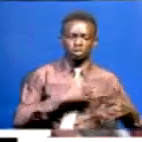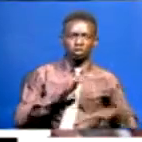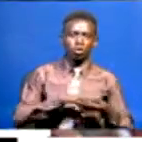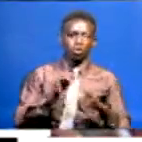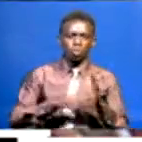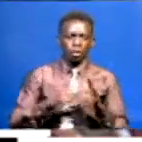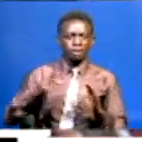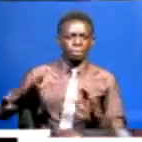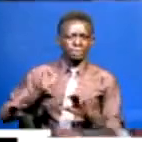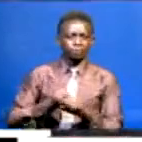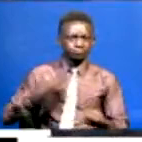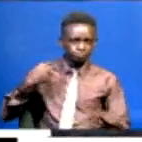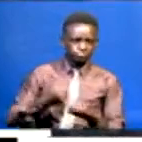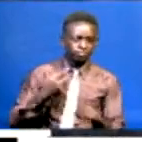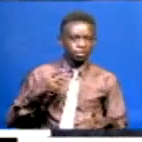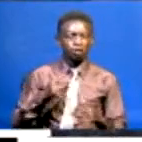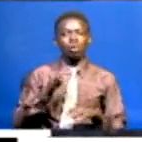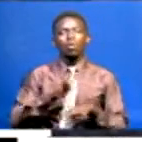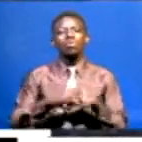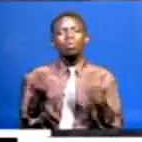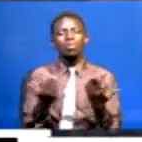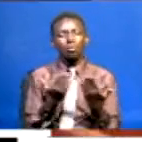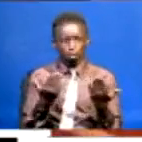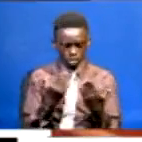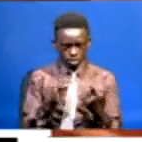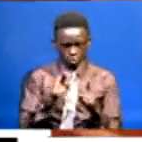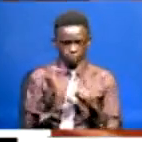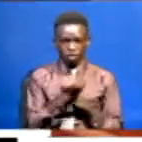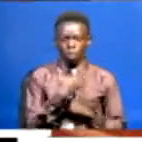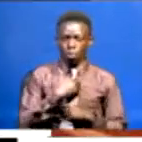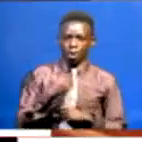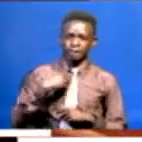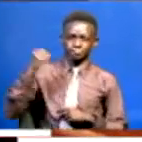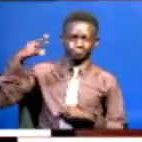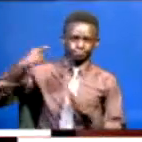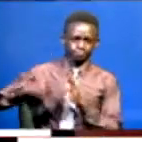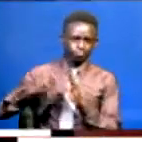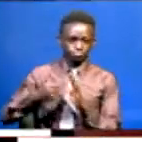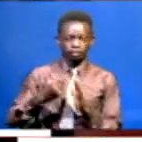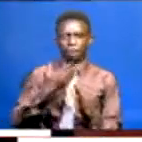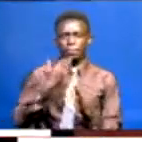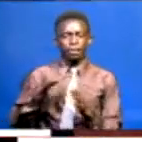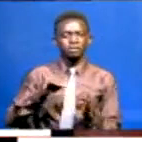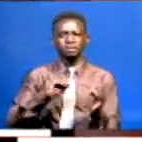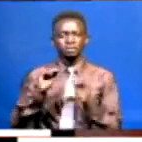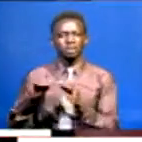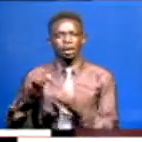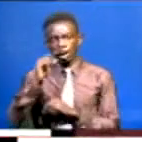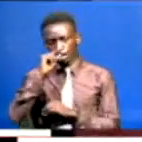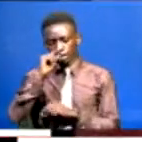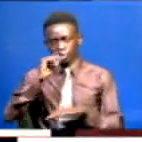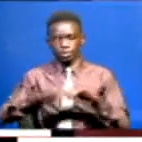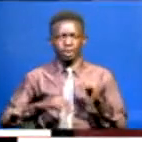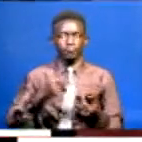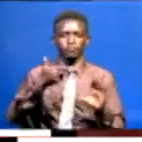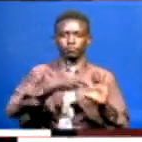on environment want the power plants to embrace gas instead of fuel. But the independent power producer